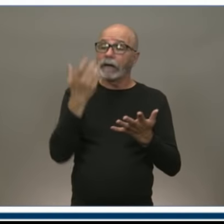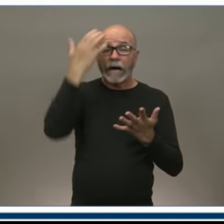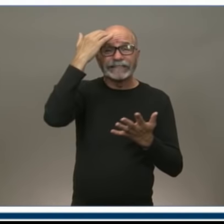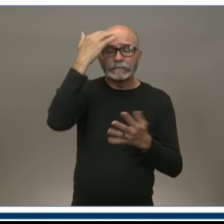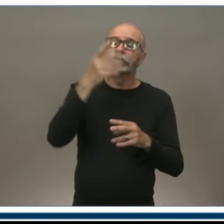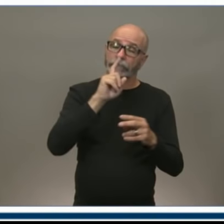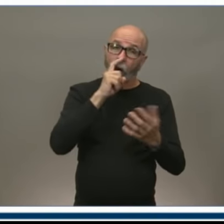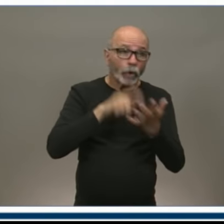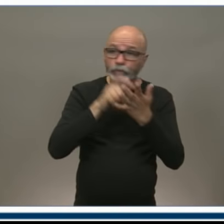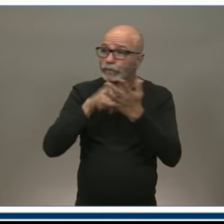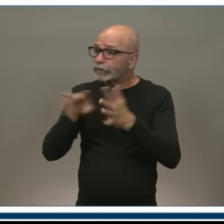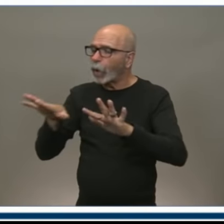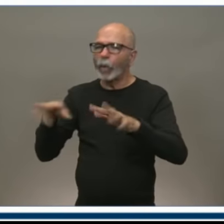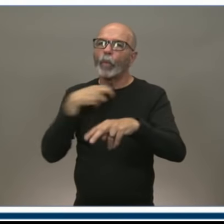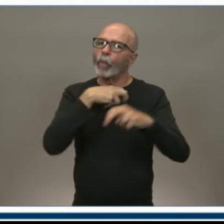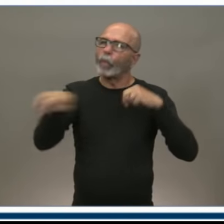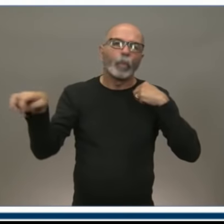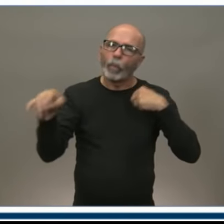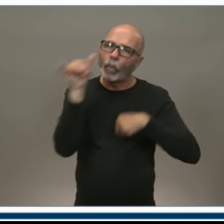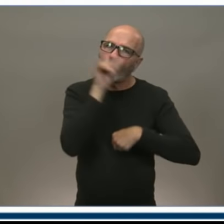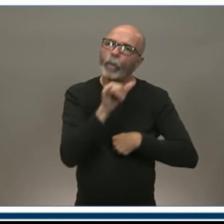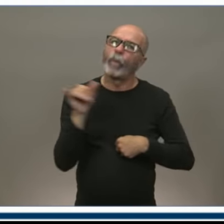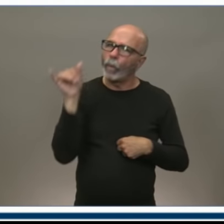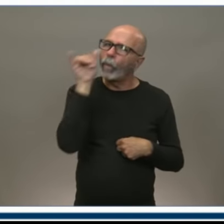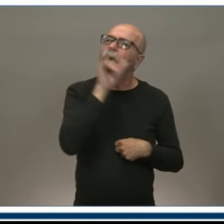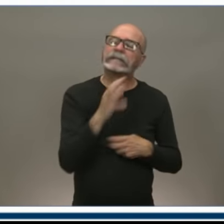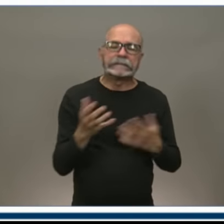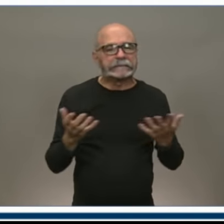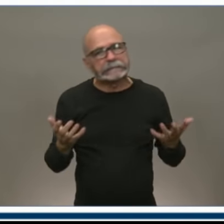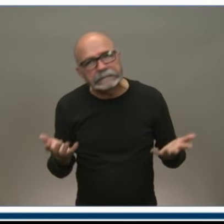we know the impact of what we're doing, but the reality